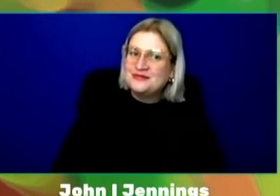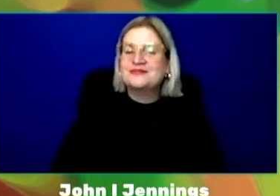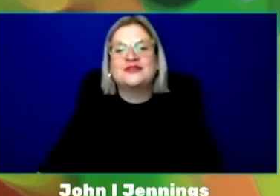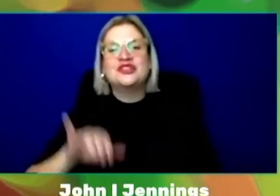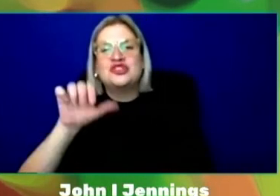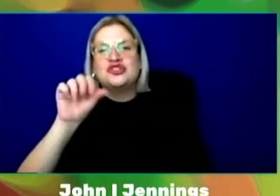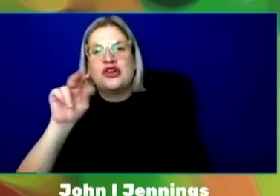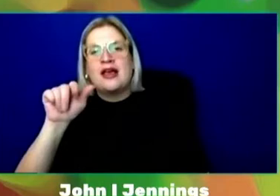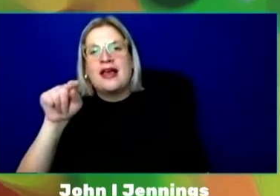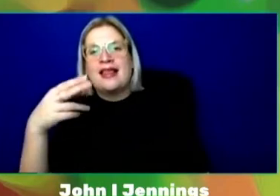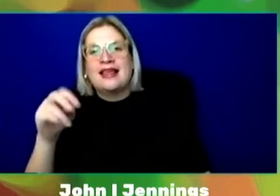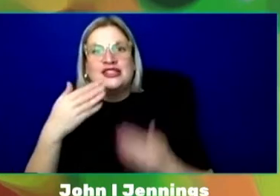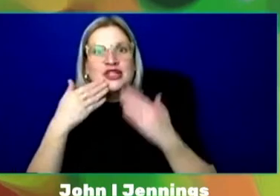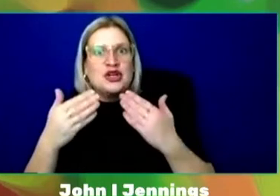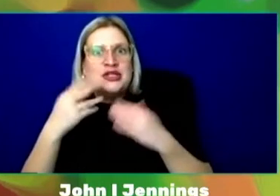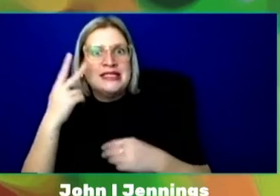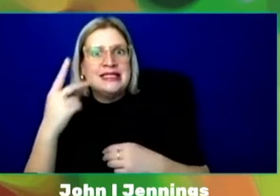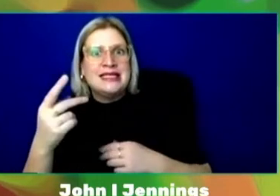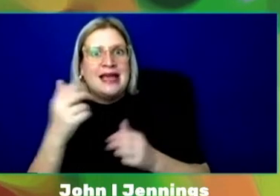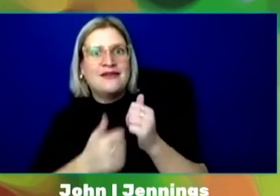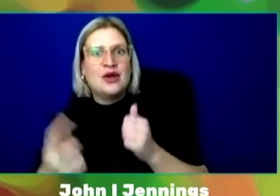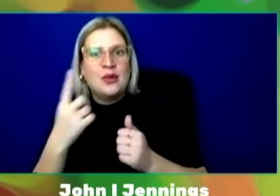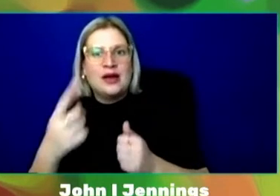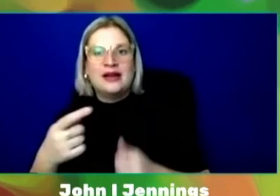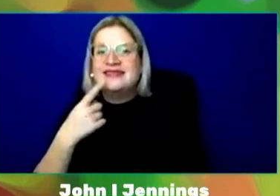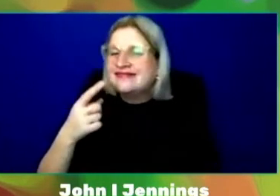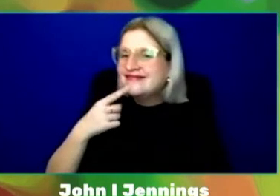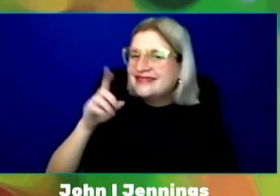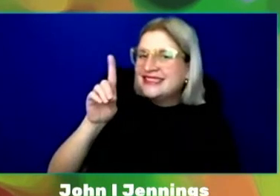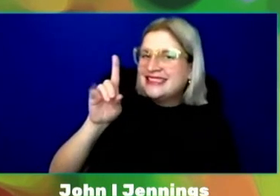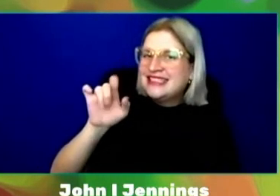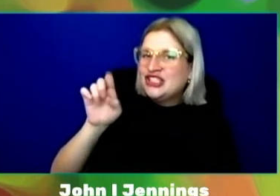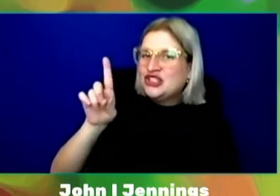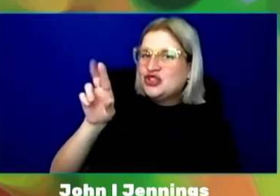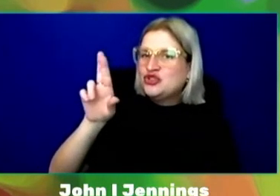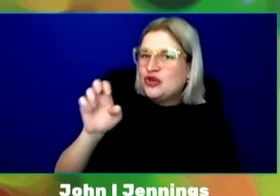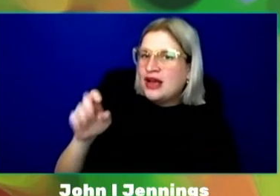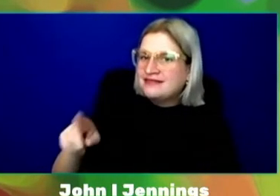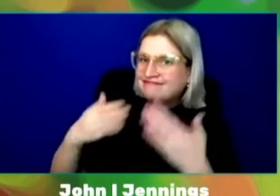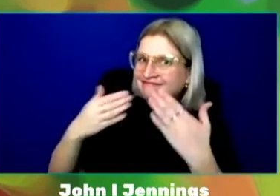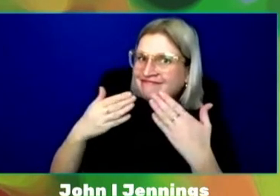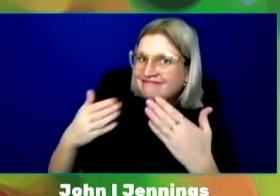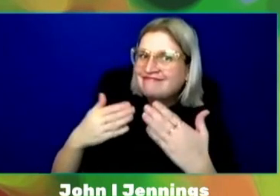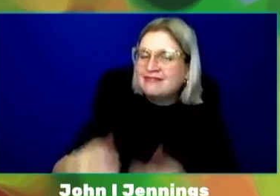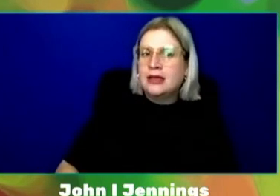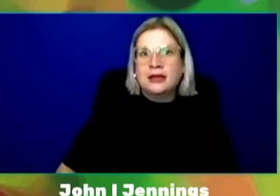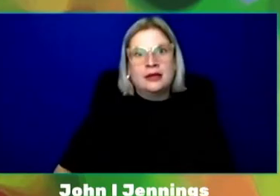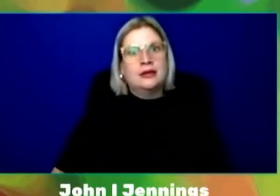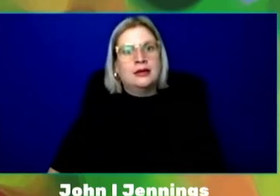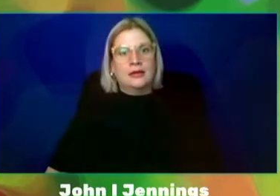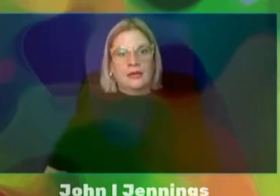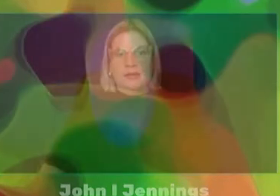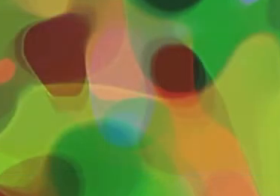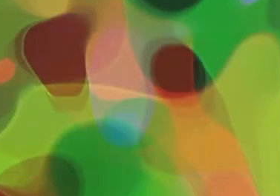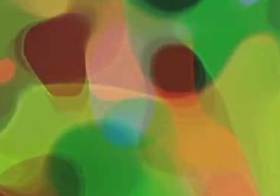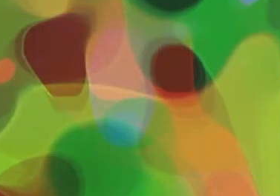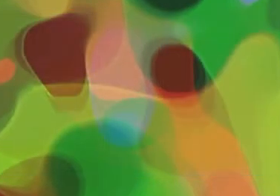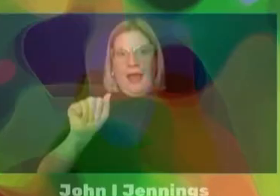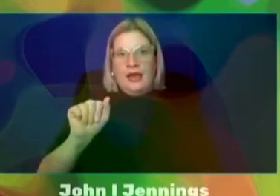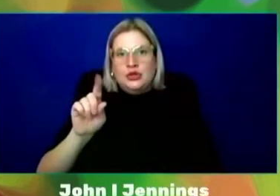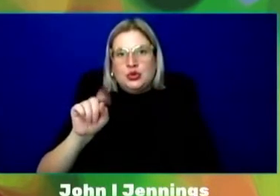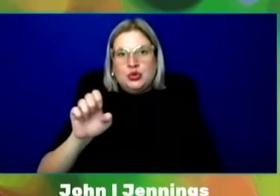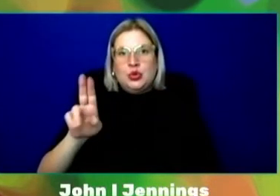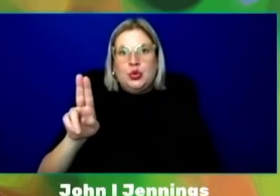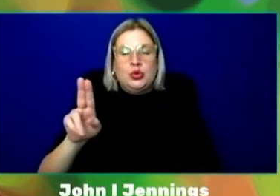you. So great to be here. Thank you, Kadiatou. You're absolutely welcome. I mean, when we started, you know,